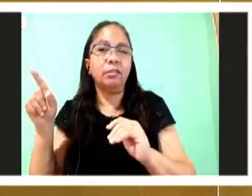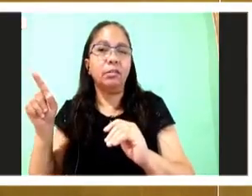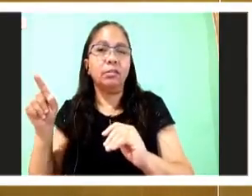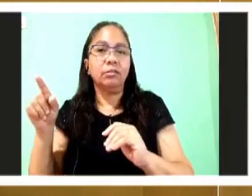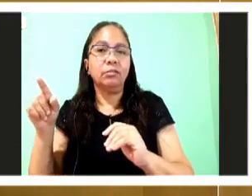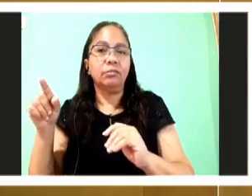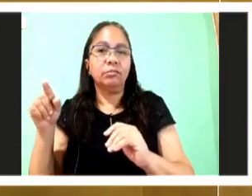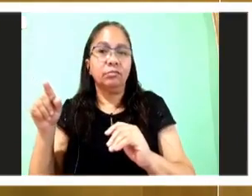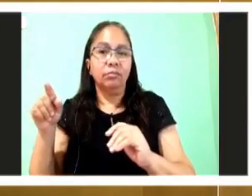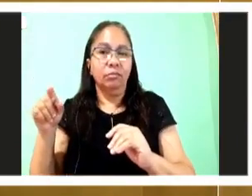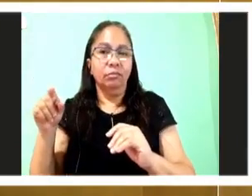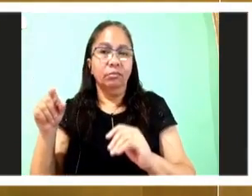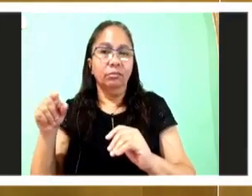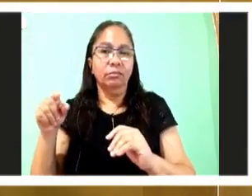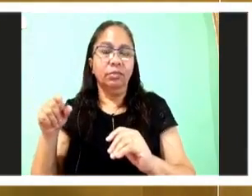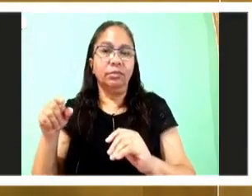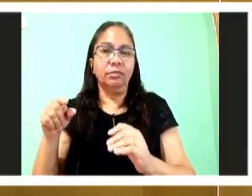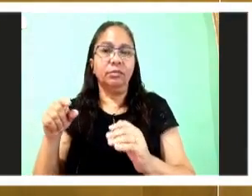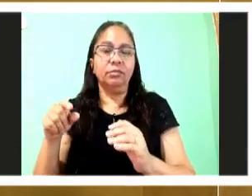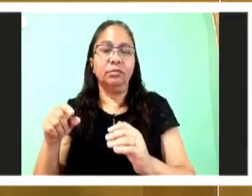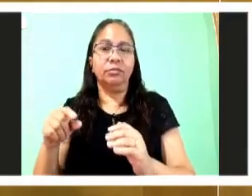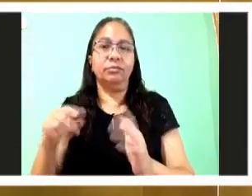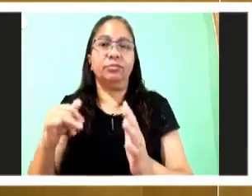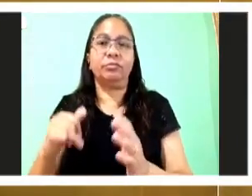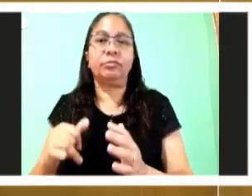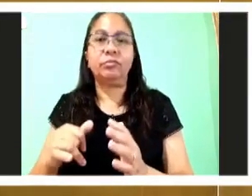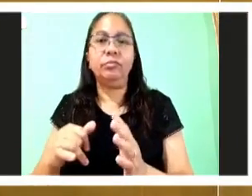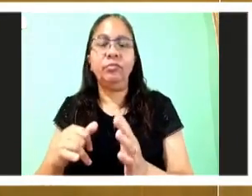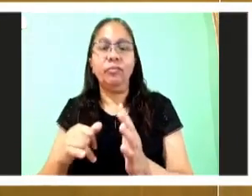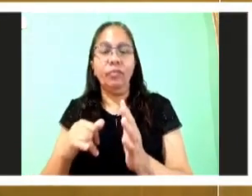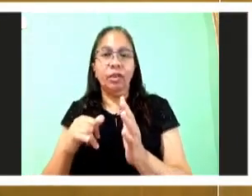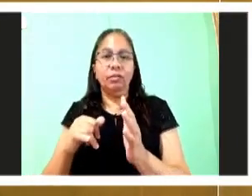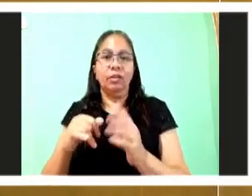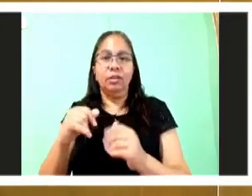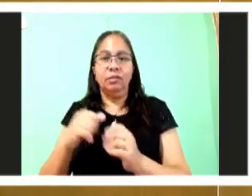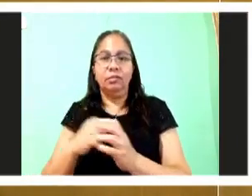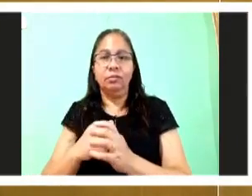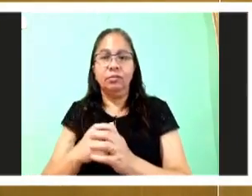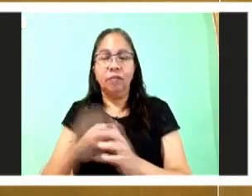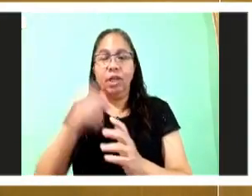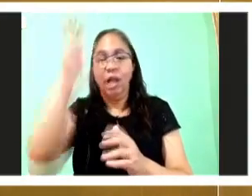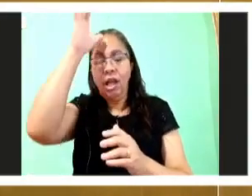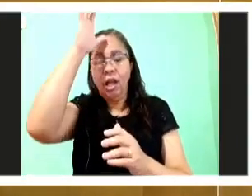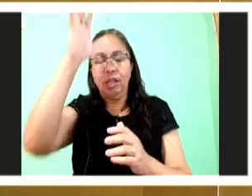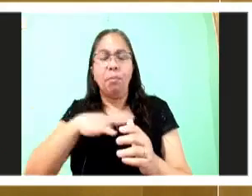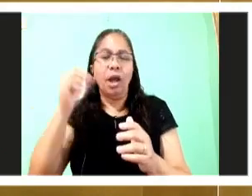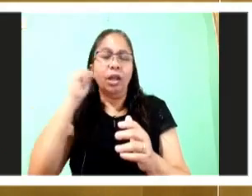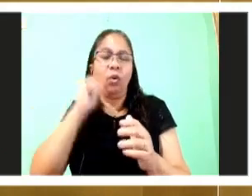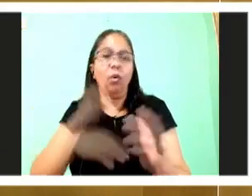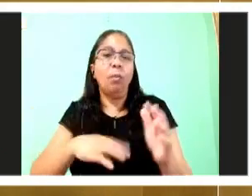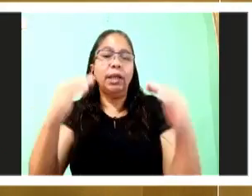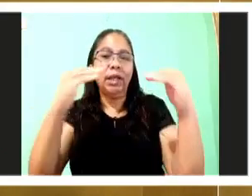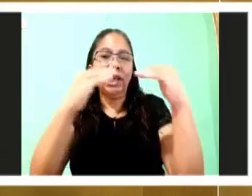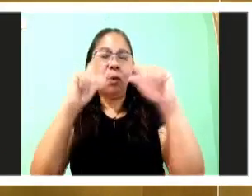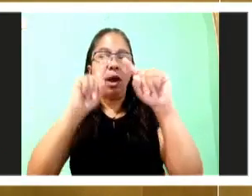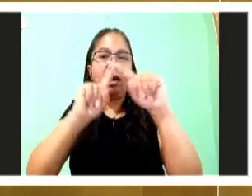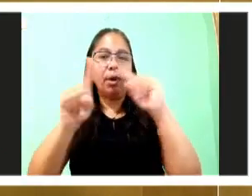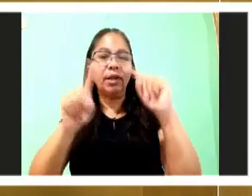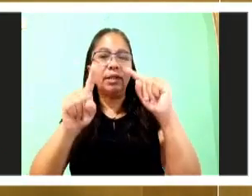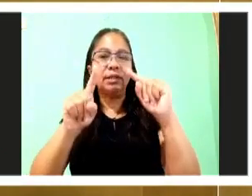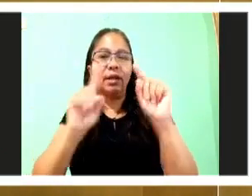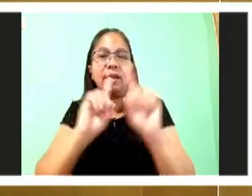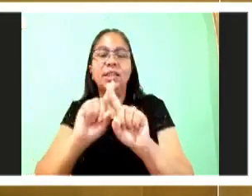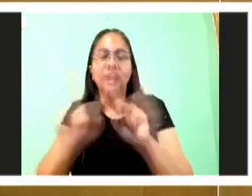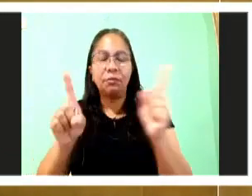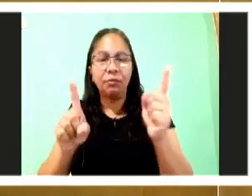precisely what is at the very core, that the man and the woman are equal but different. And that's